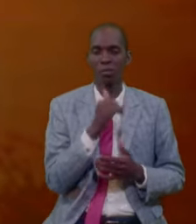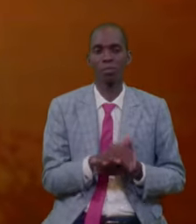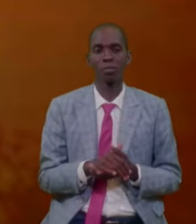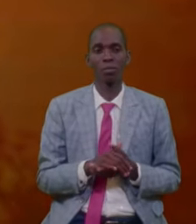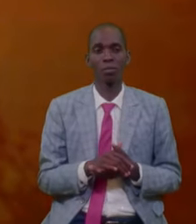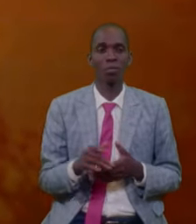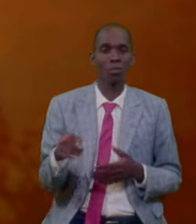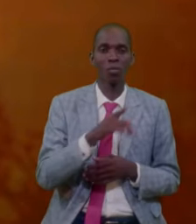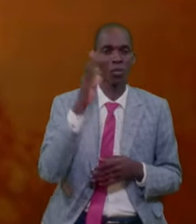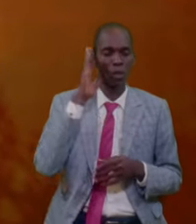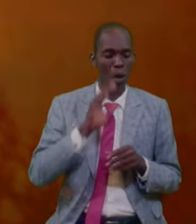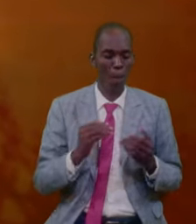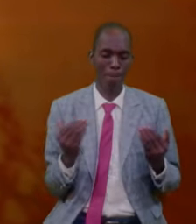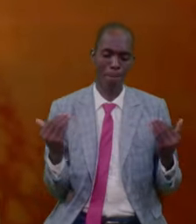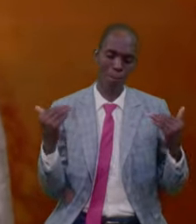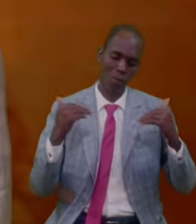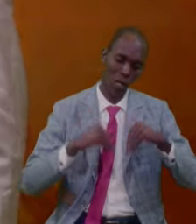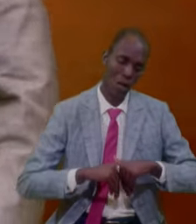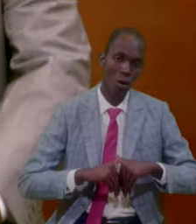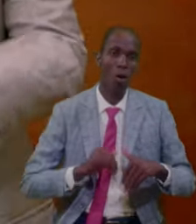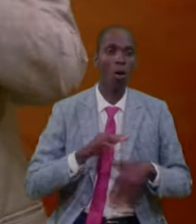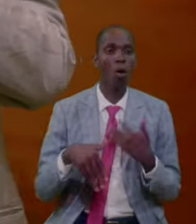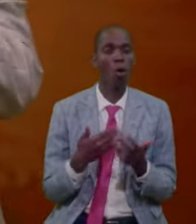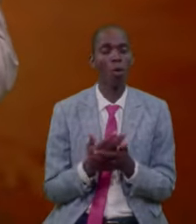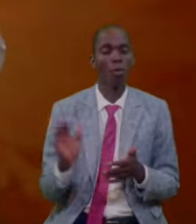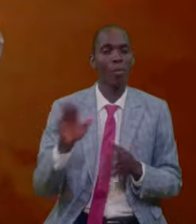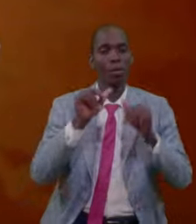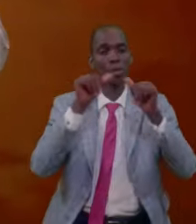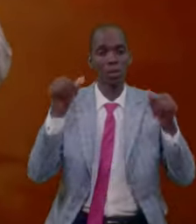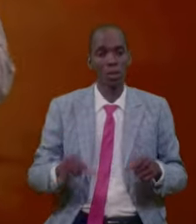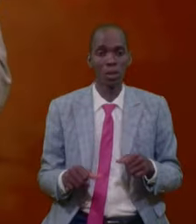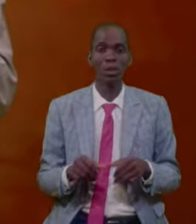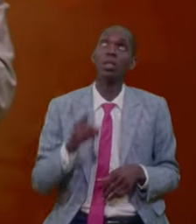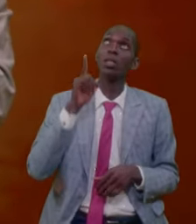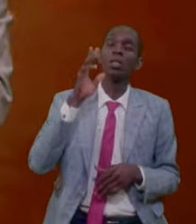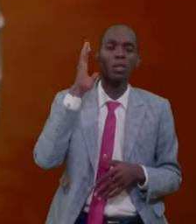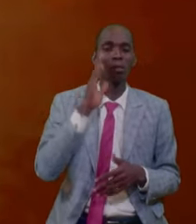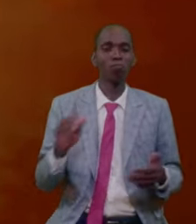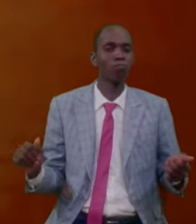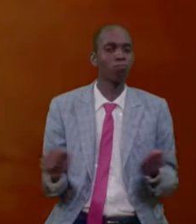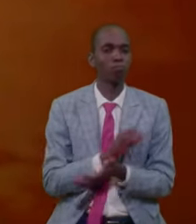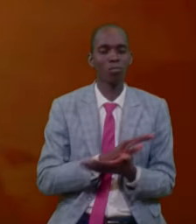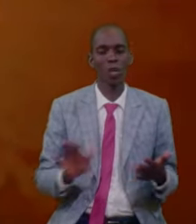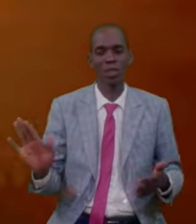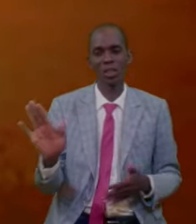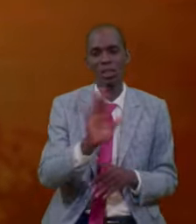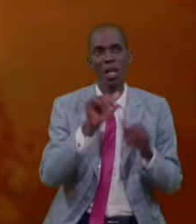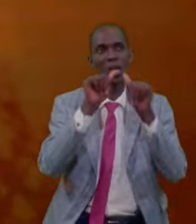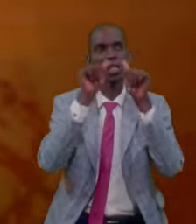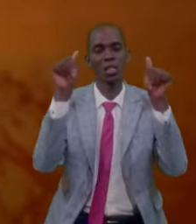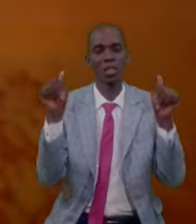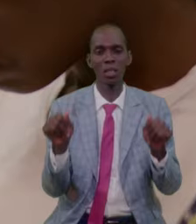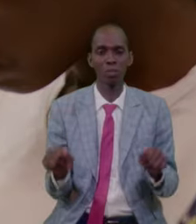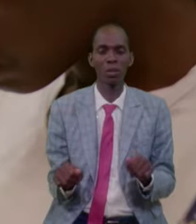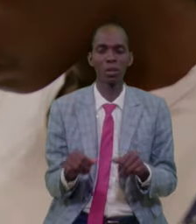break down their altars. He shall spoil their images. Look at verse